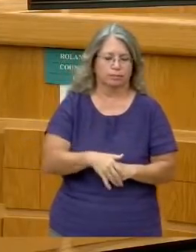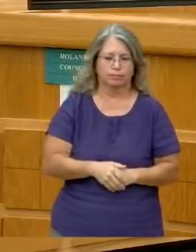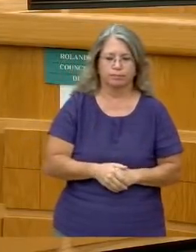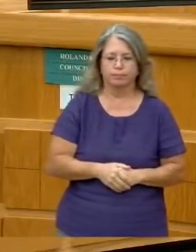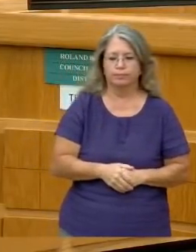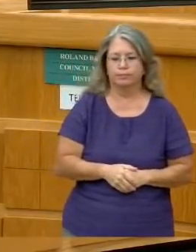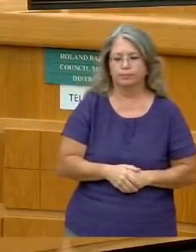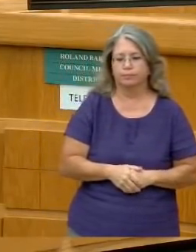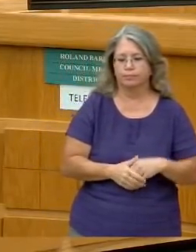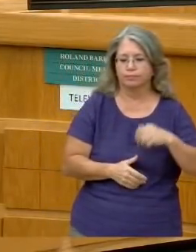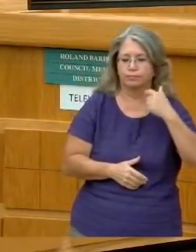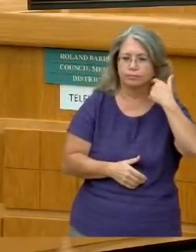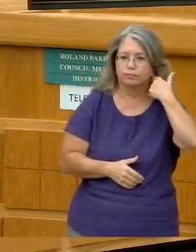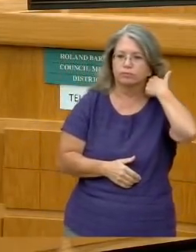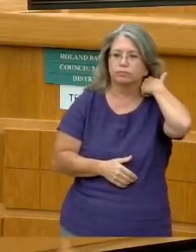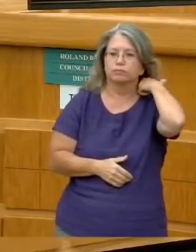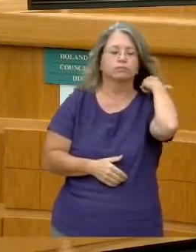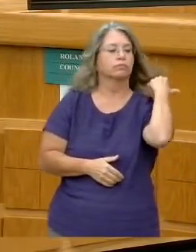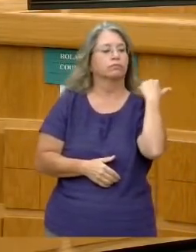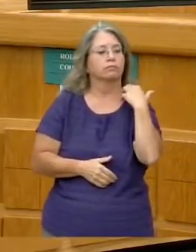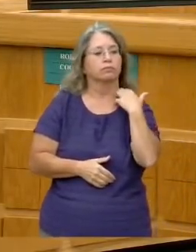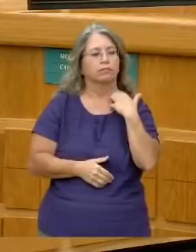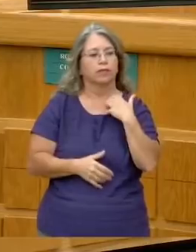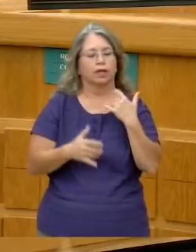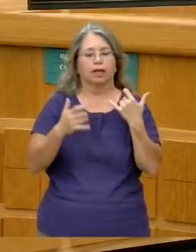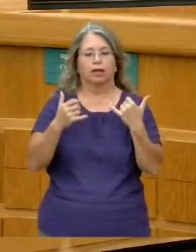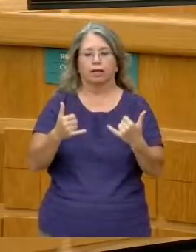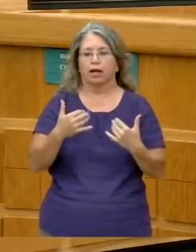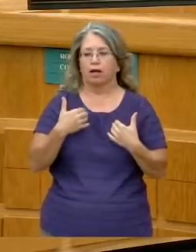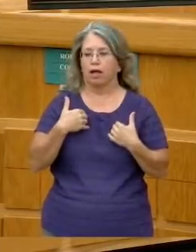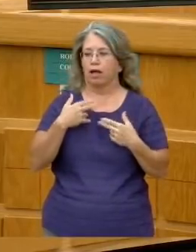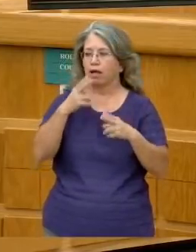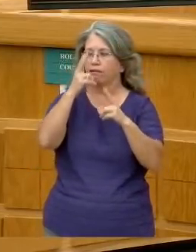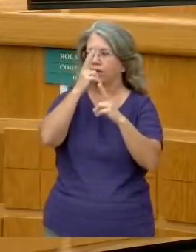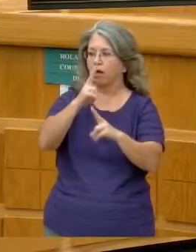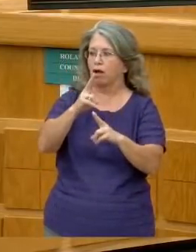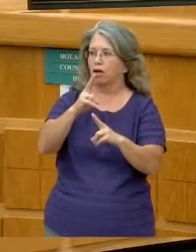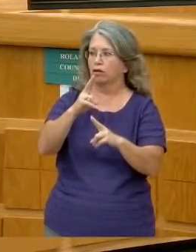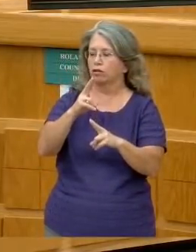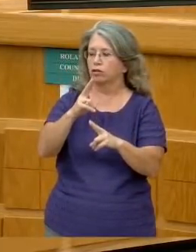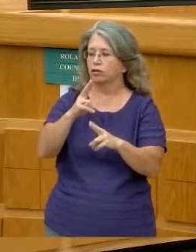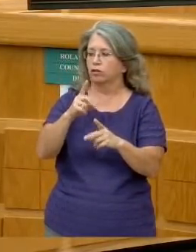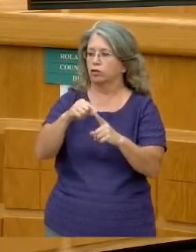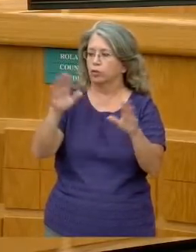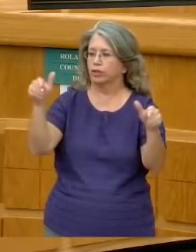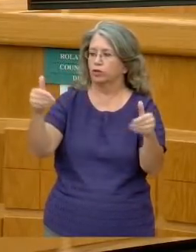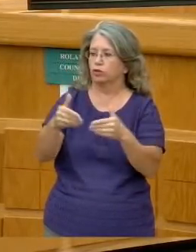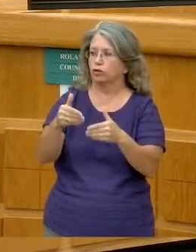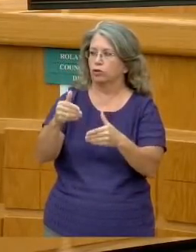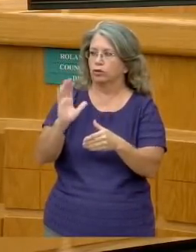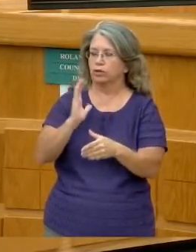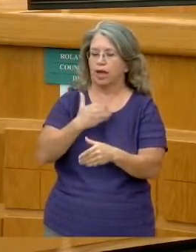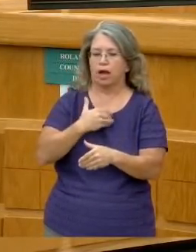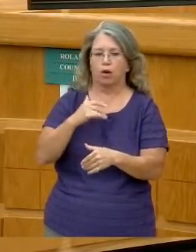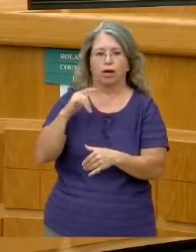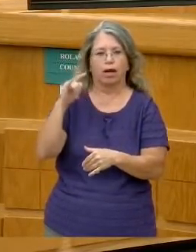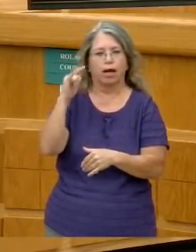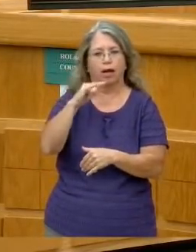Okay, now I have the honor and the privilege to introduce our chief at the airport, Chief